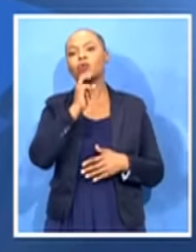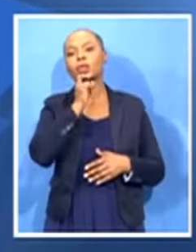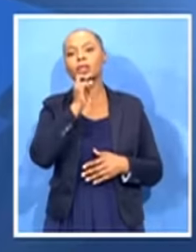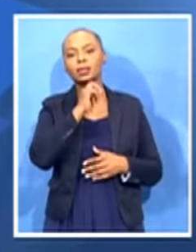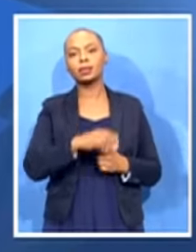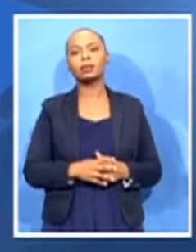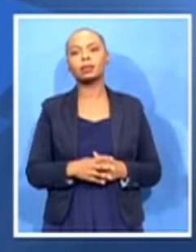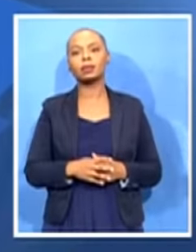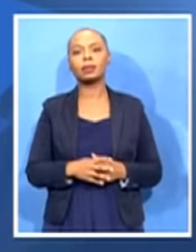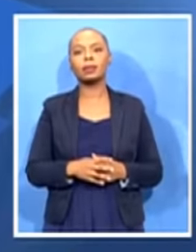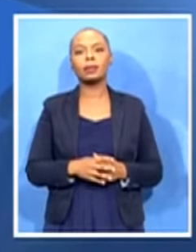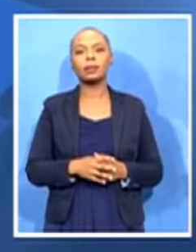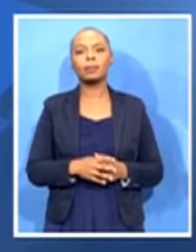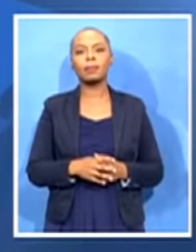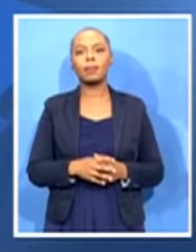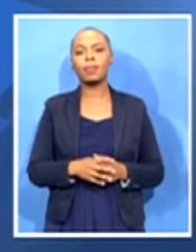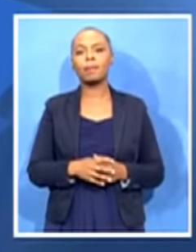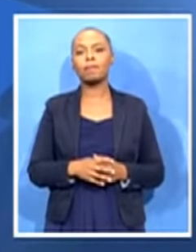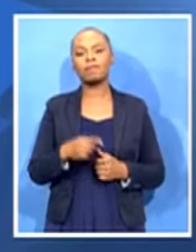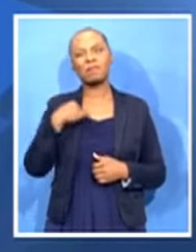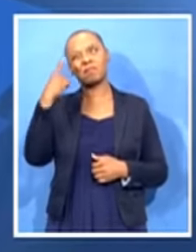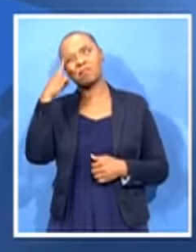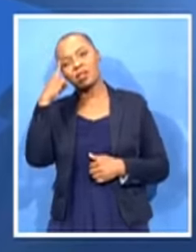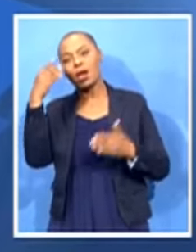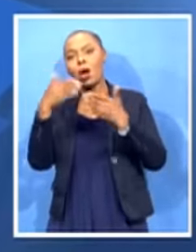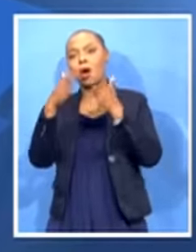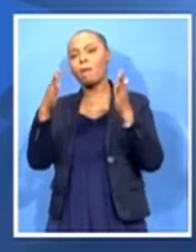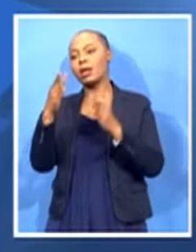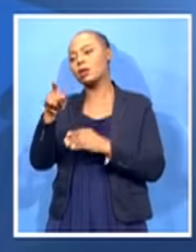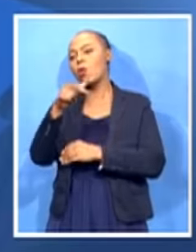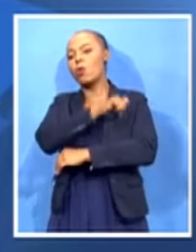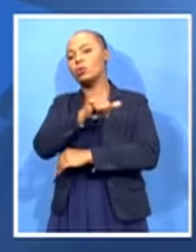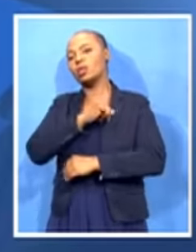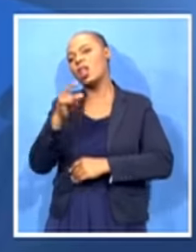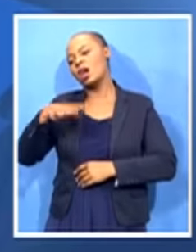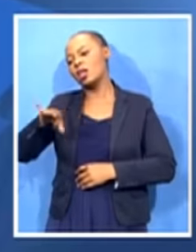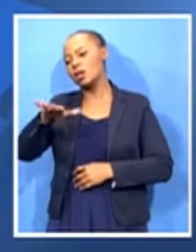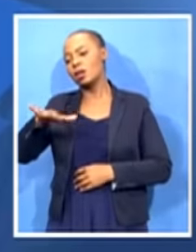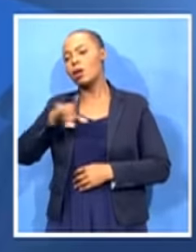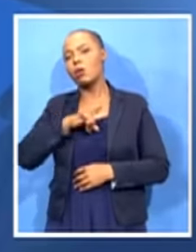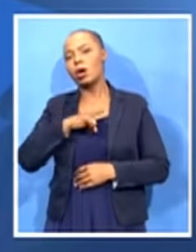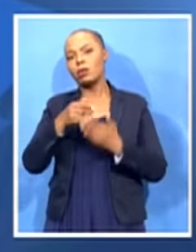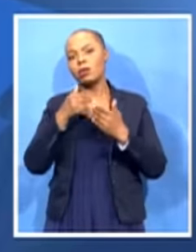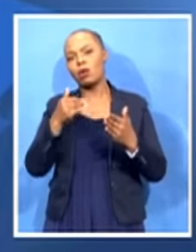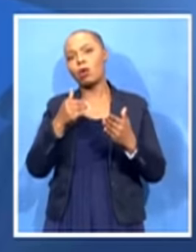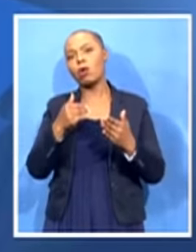opening one of them. There is a time where our numbers went down such that we closed down on